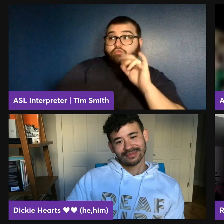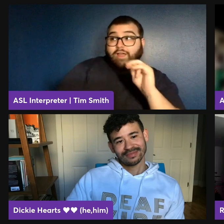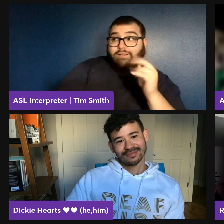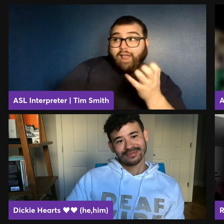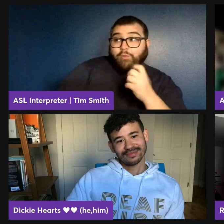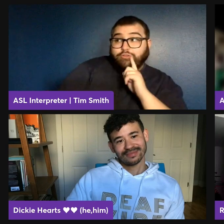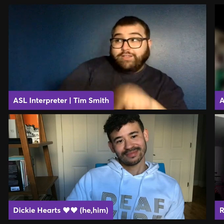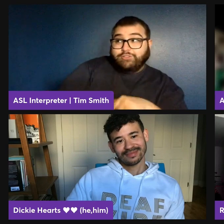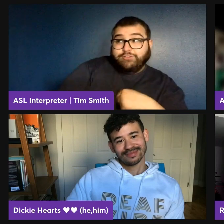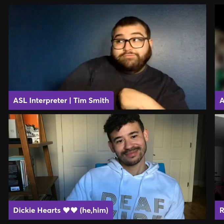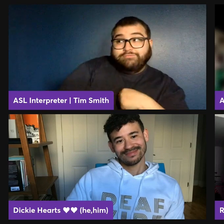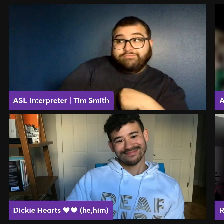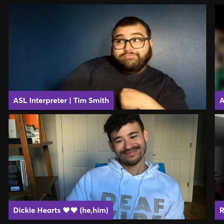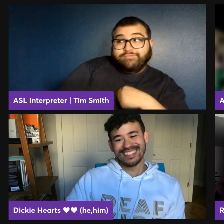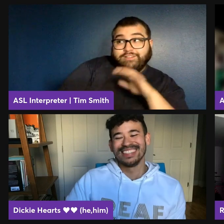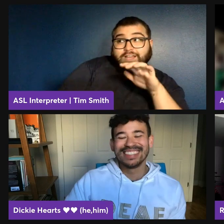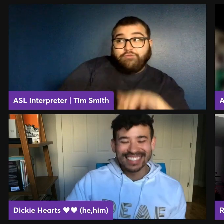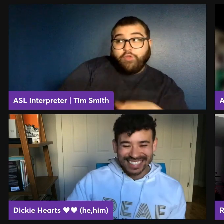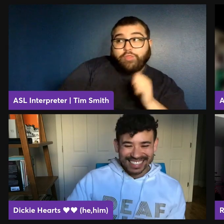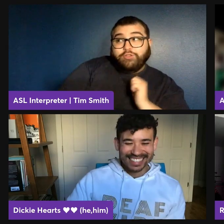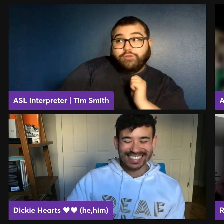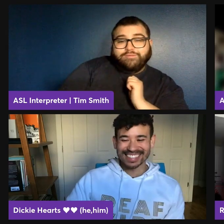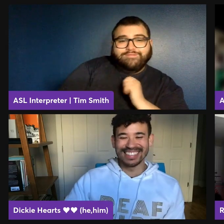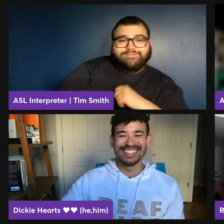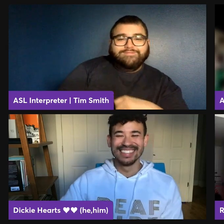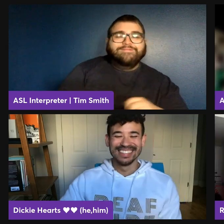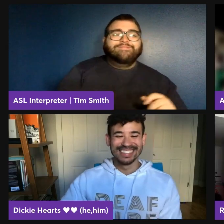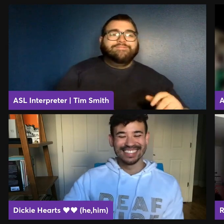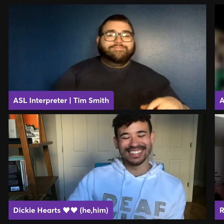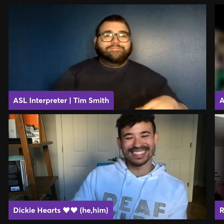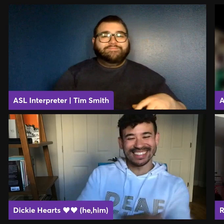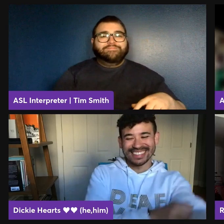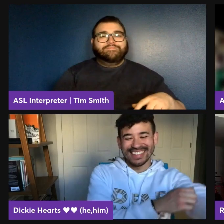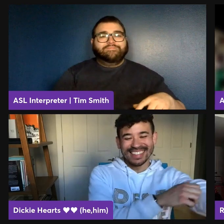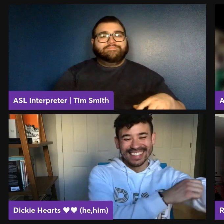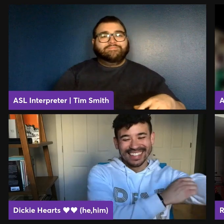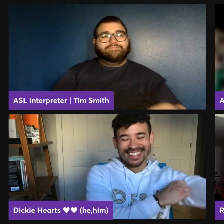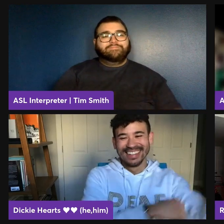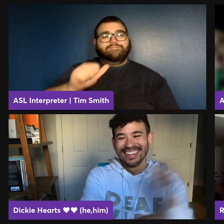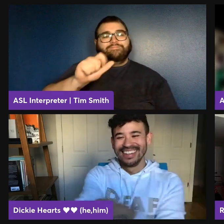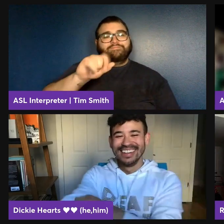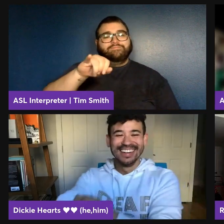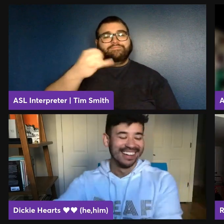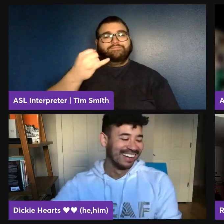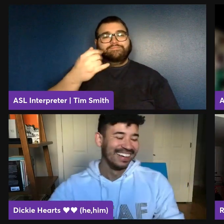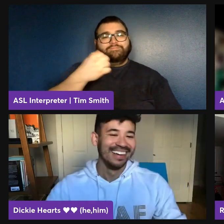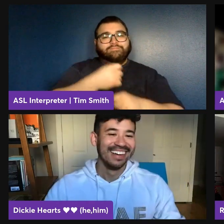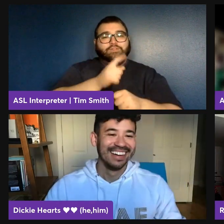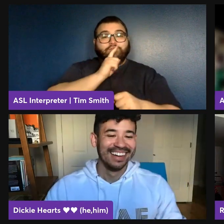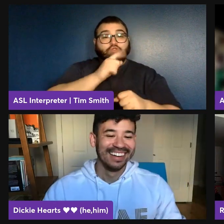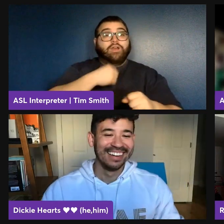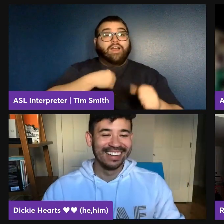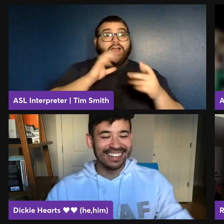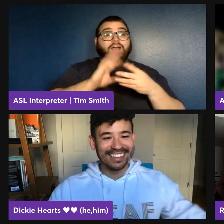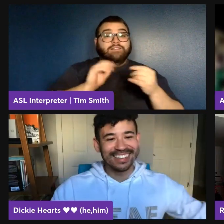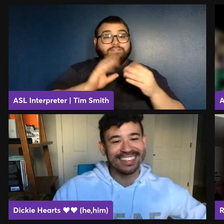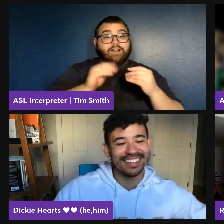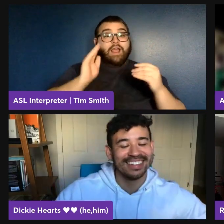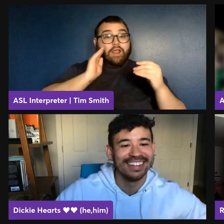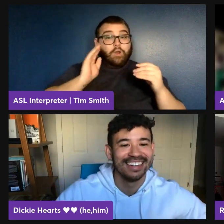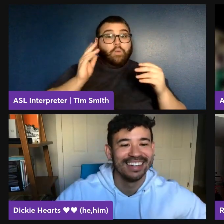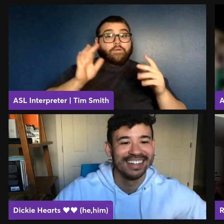too, because I wrote. No. But what the thing I wanted to make sure I said is that, you know, we're very